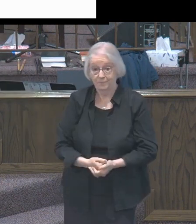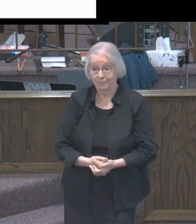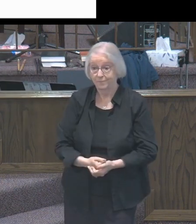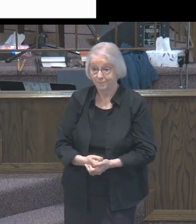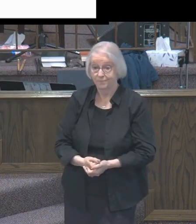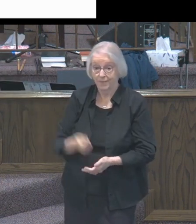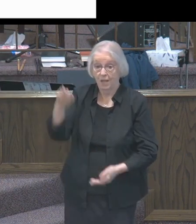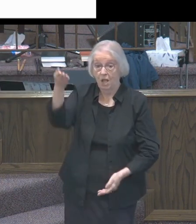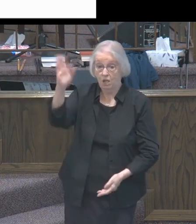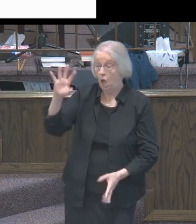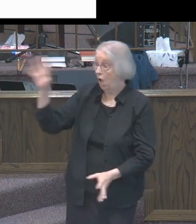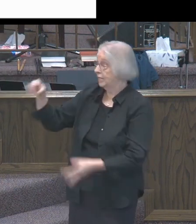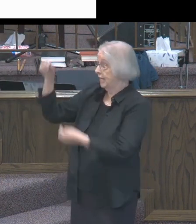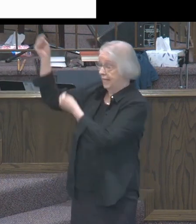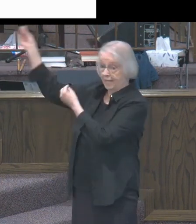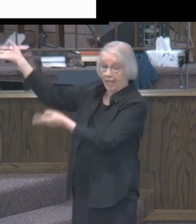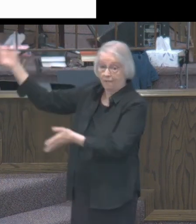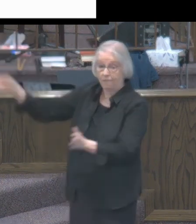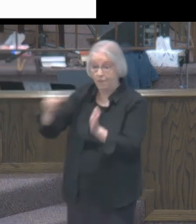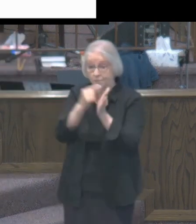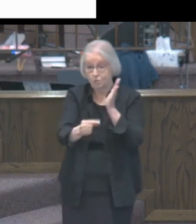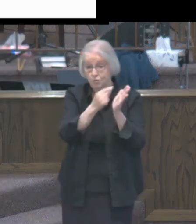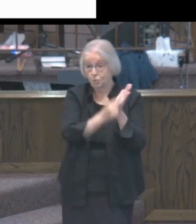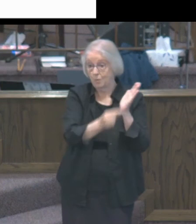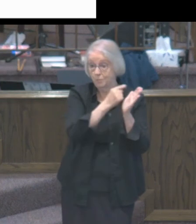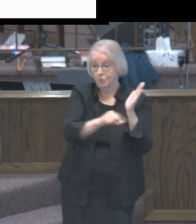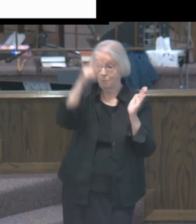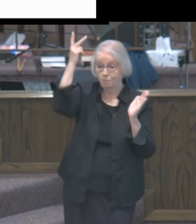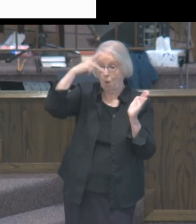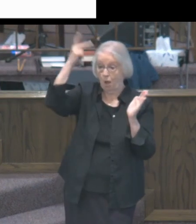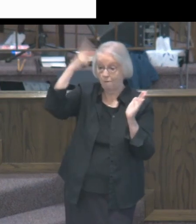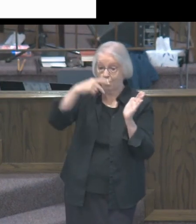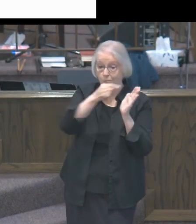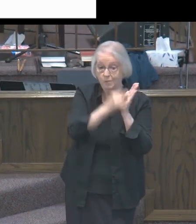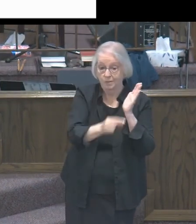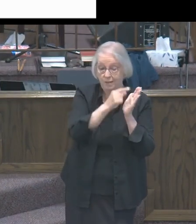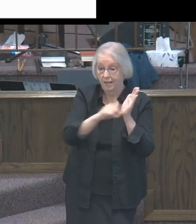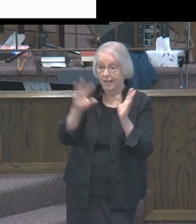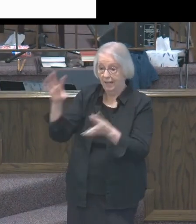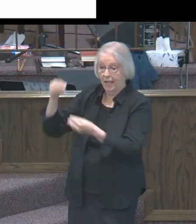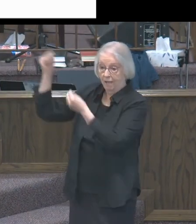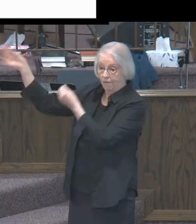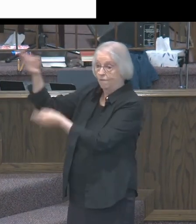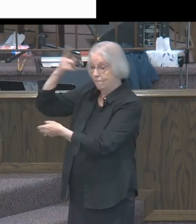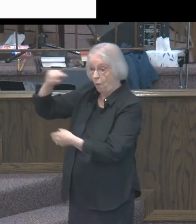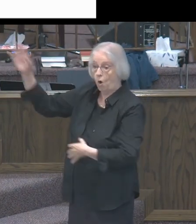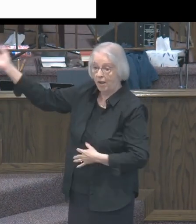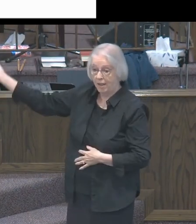Some of these are going to hit closer to home for you than they do for me. But